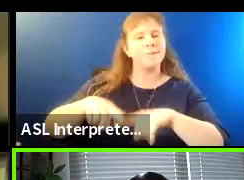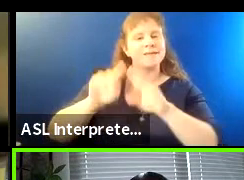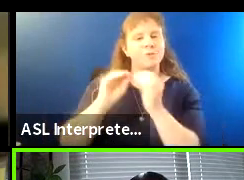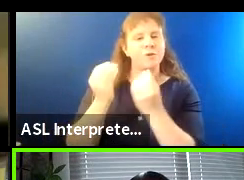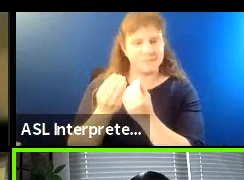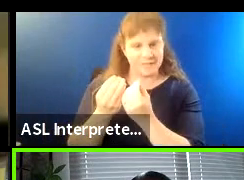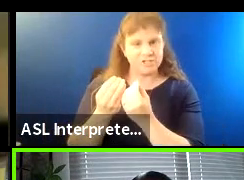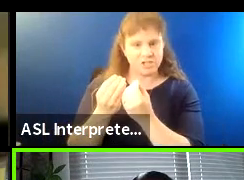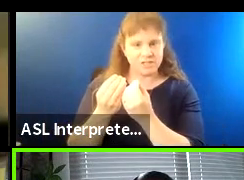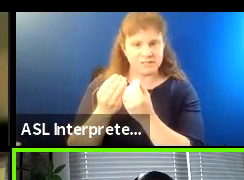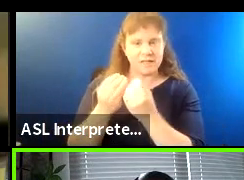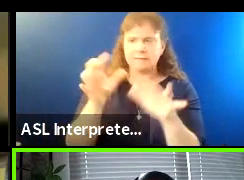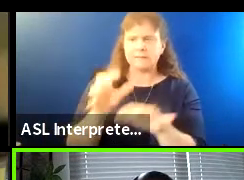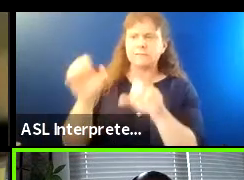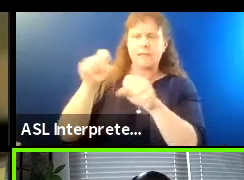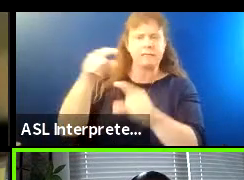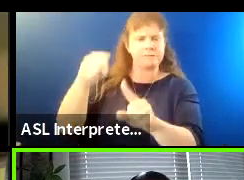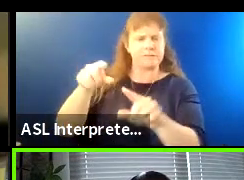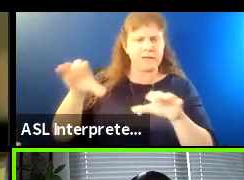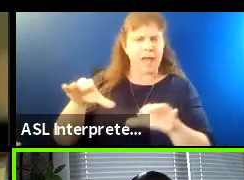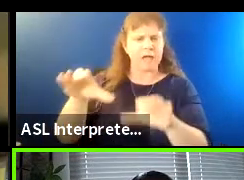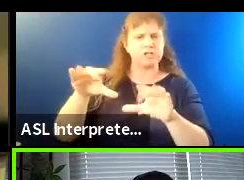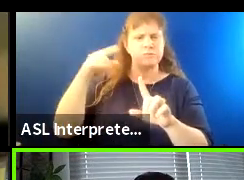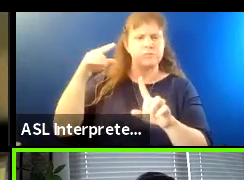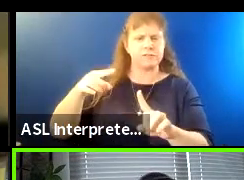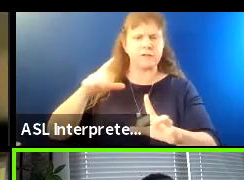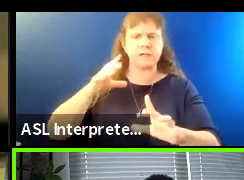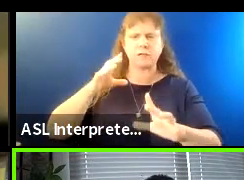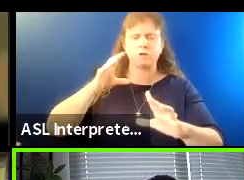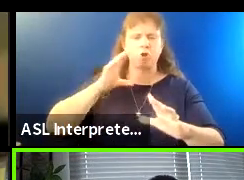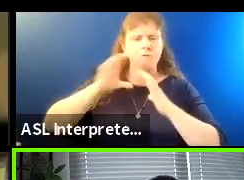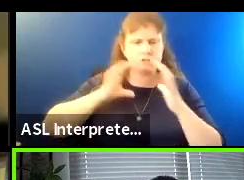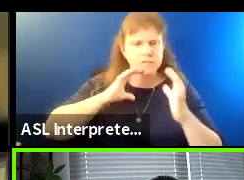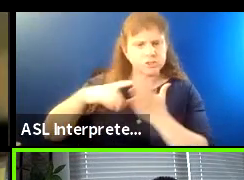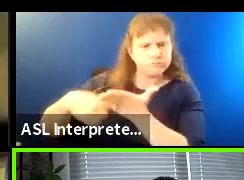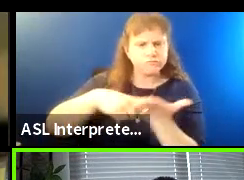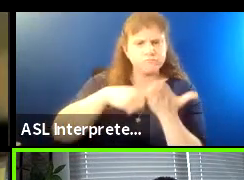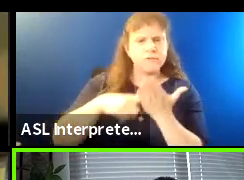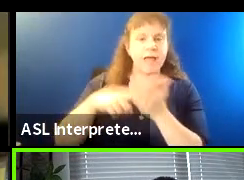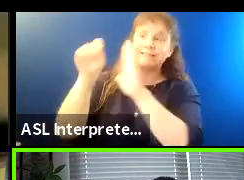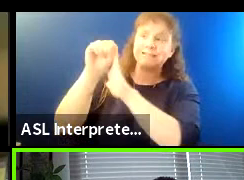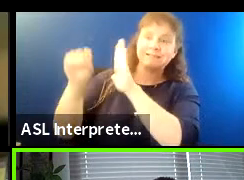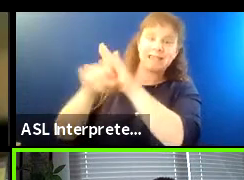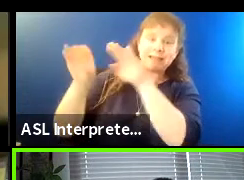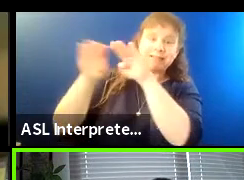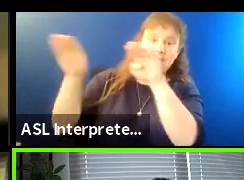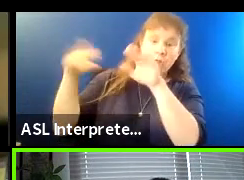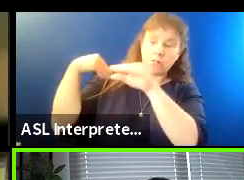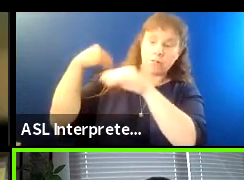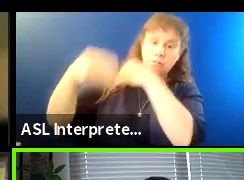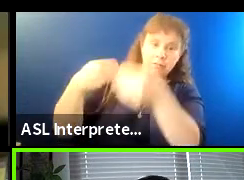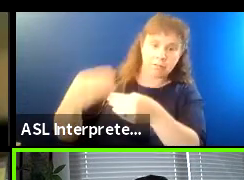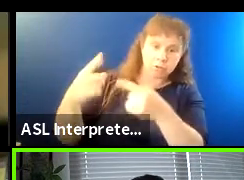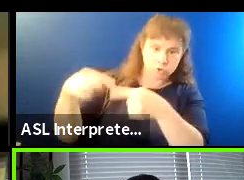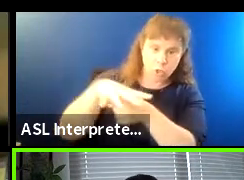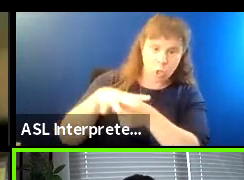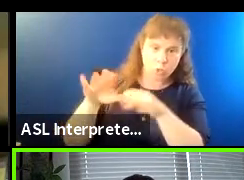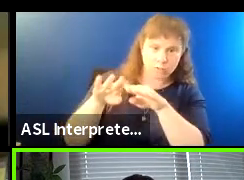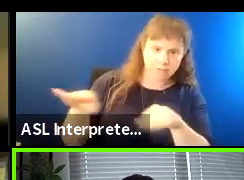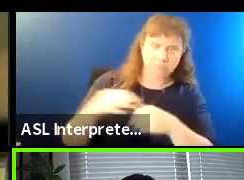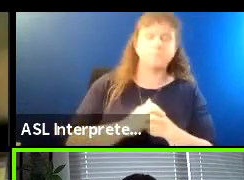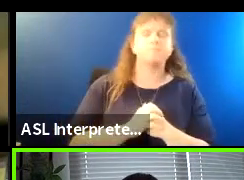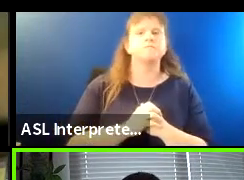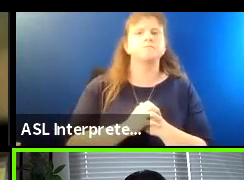that were occurring or the conversation that was occurring at the state levels down to the local levels. And so recognizing